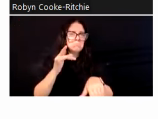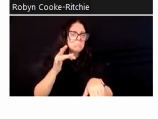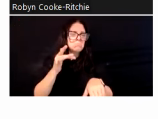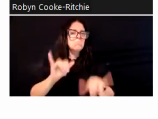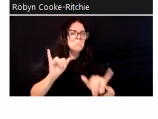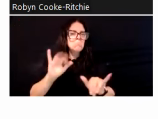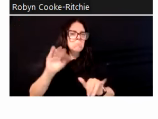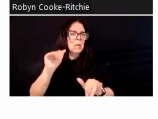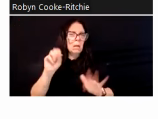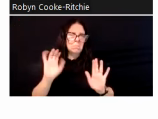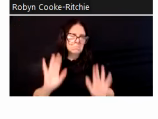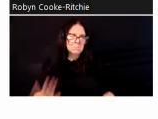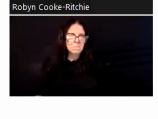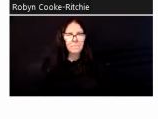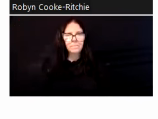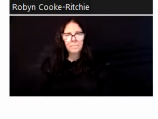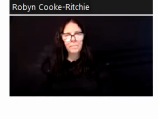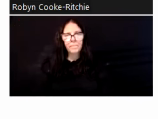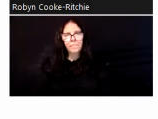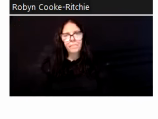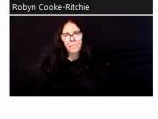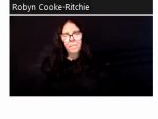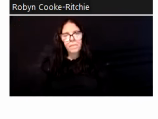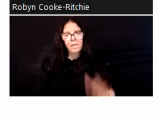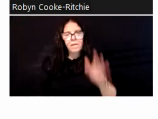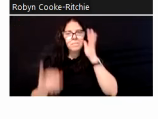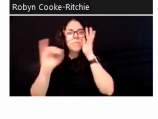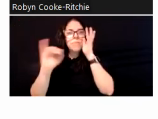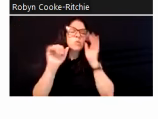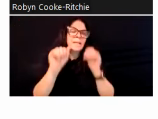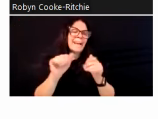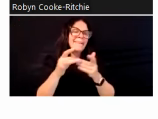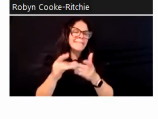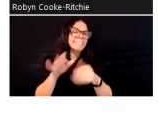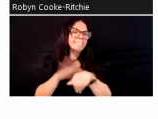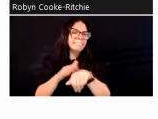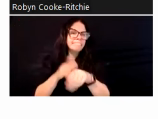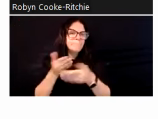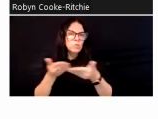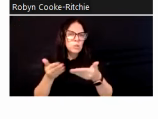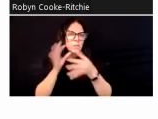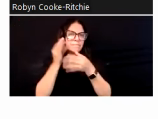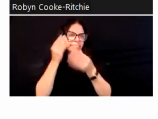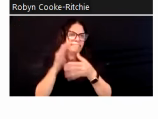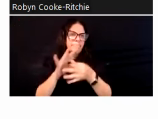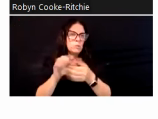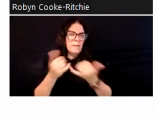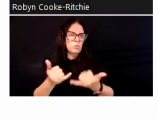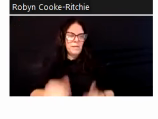CAMS. As well as, of course, you can direct them to resources like the one that we're doing today.